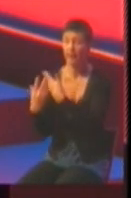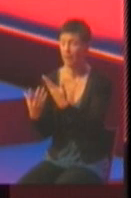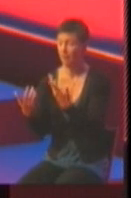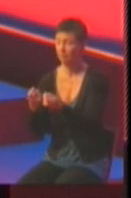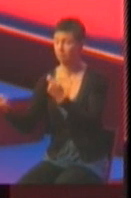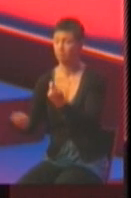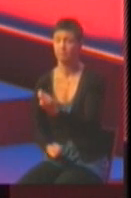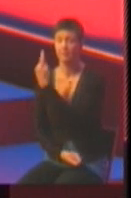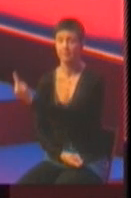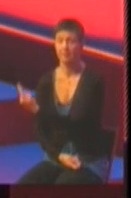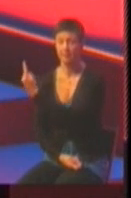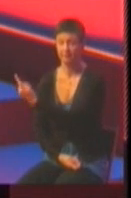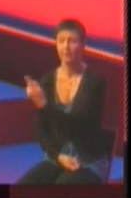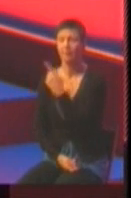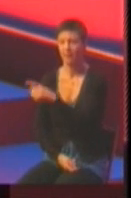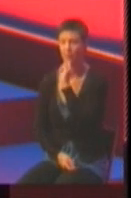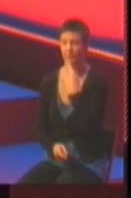themselves.